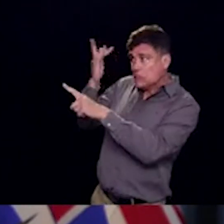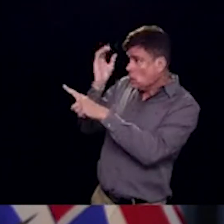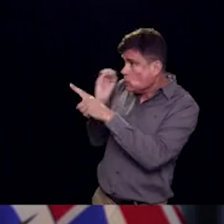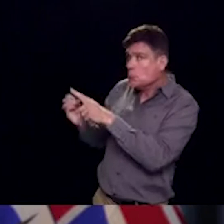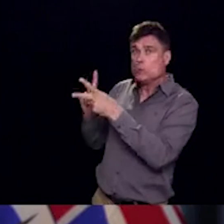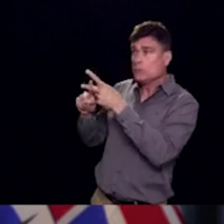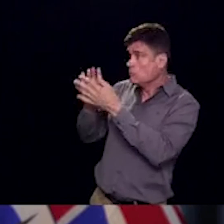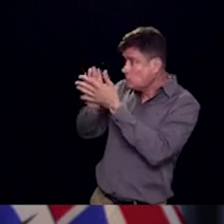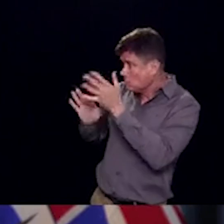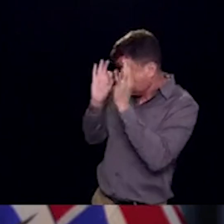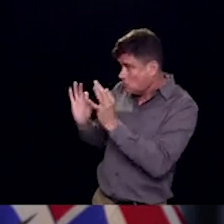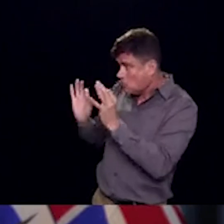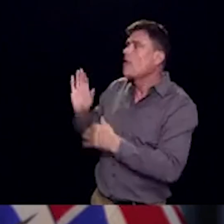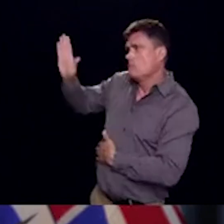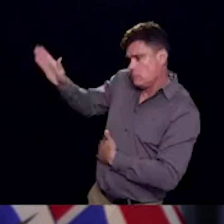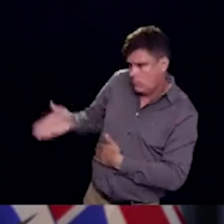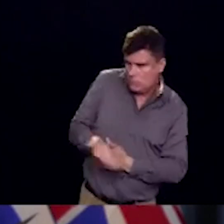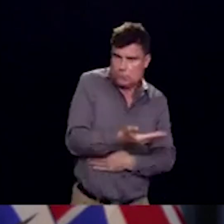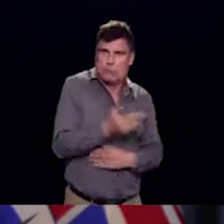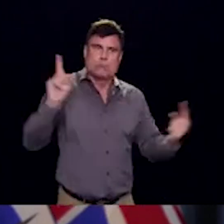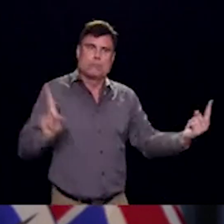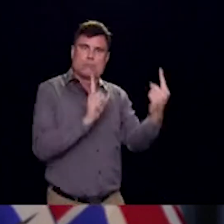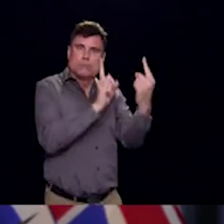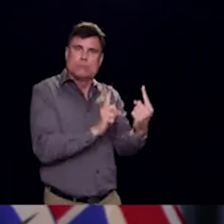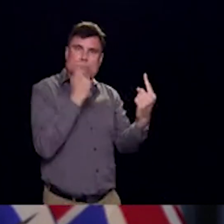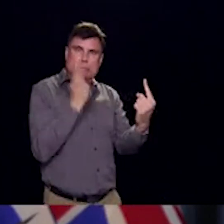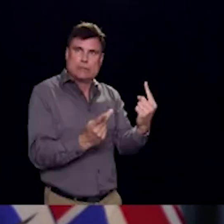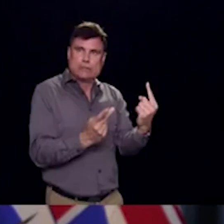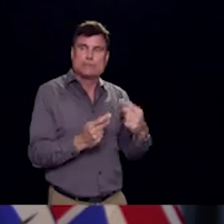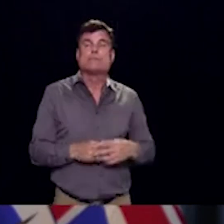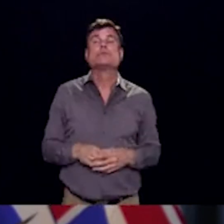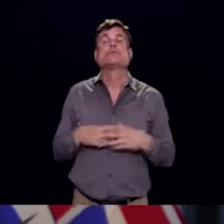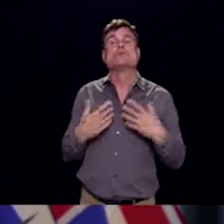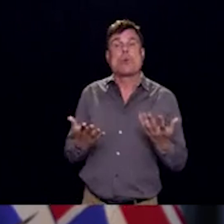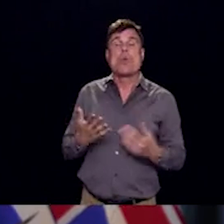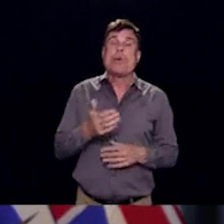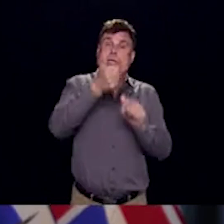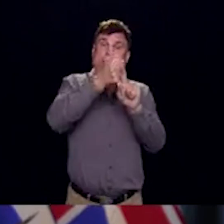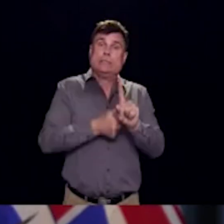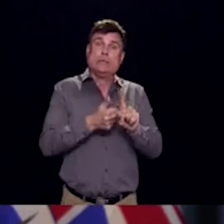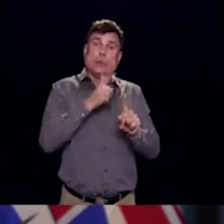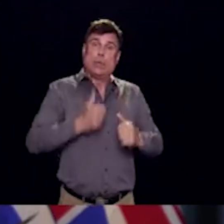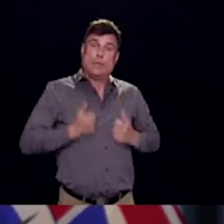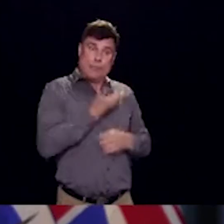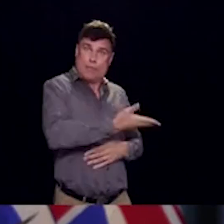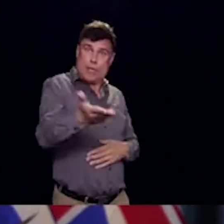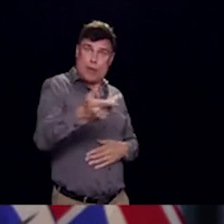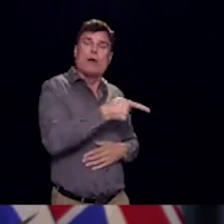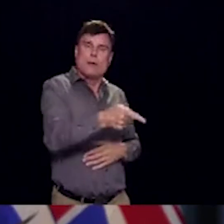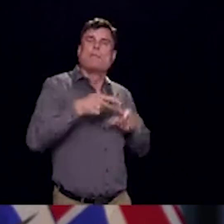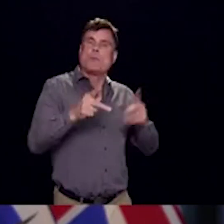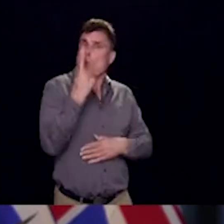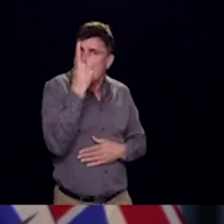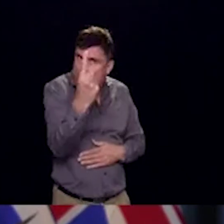Residents will be able to have a single designated visitor in the appropriate designated spaces, and there'll be both indoor and outdoor